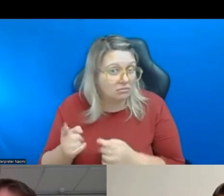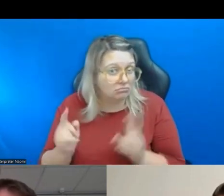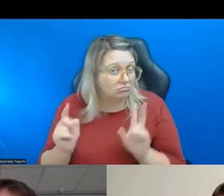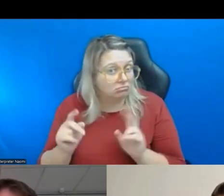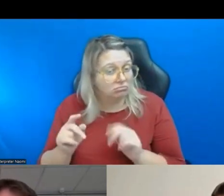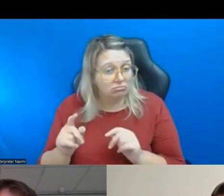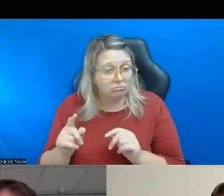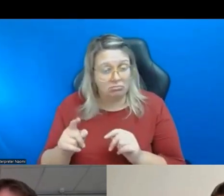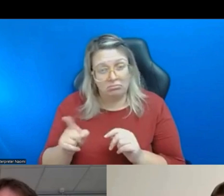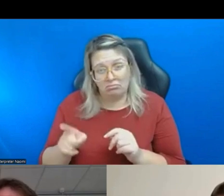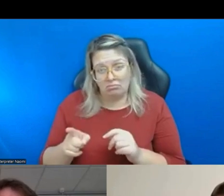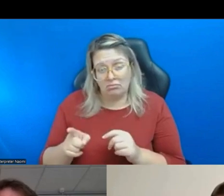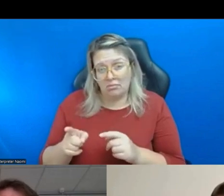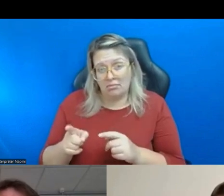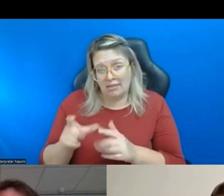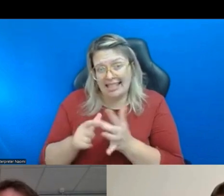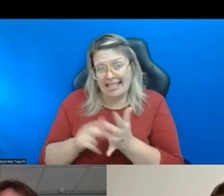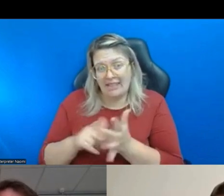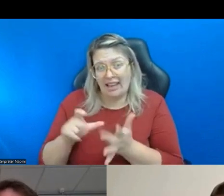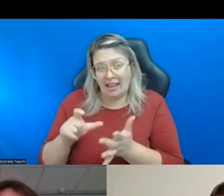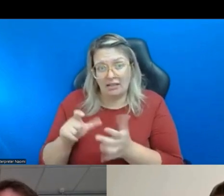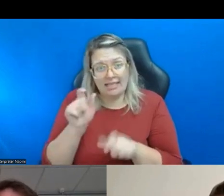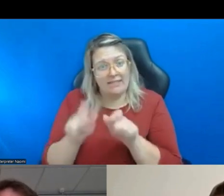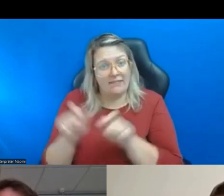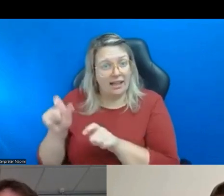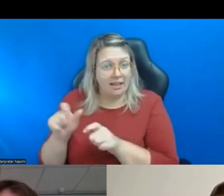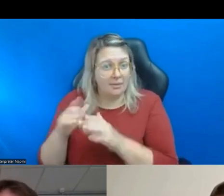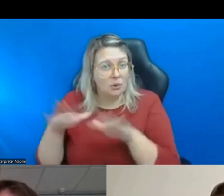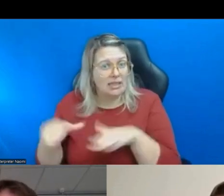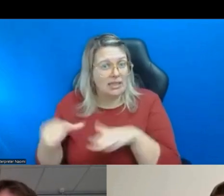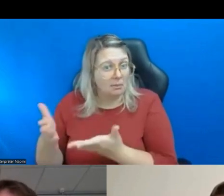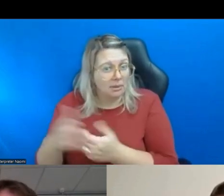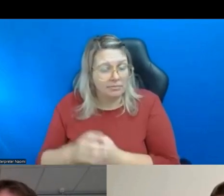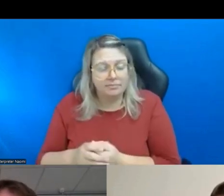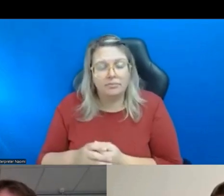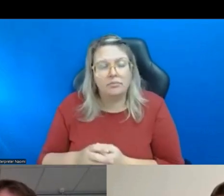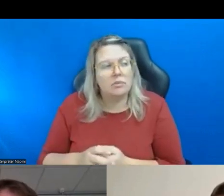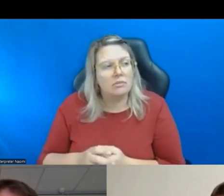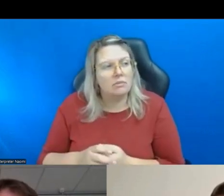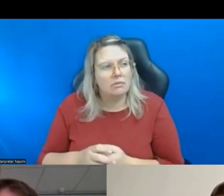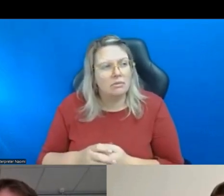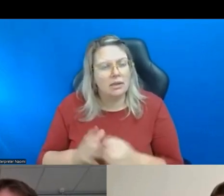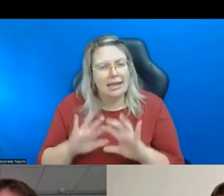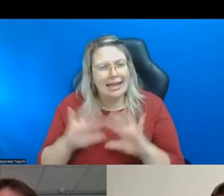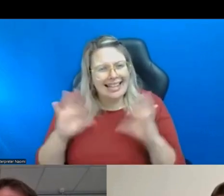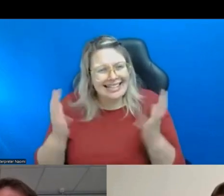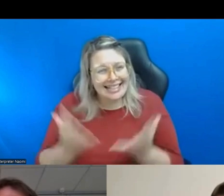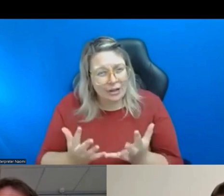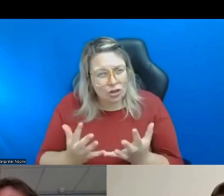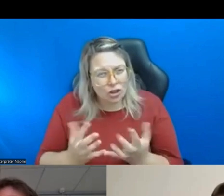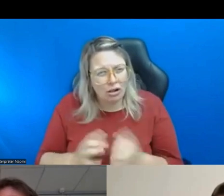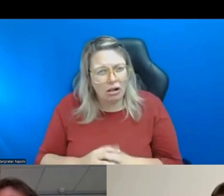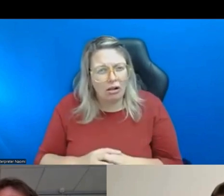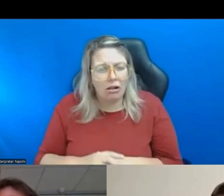a civic museum. I think internationally, I think that